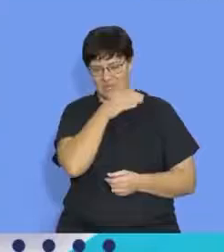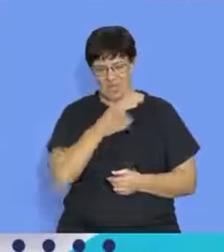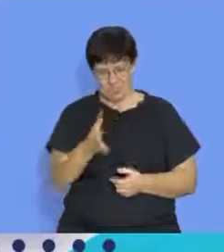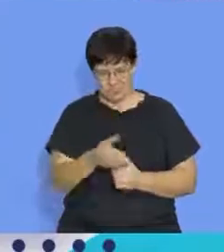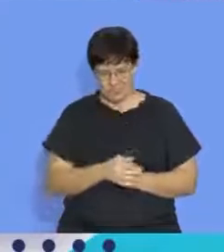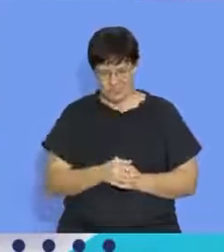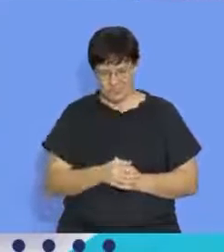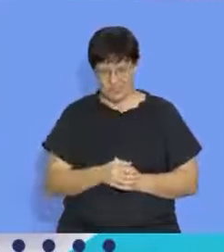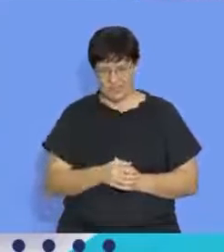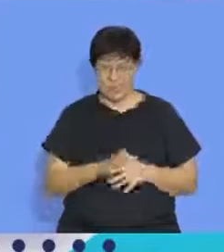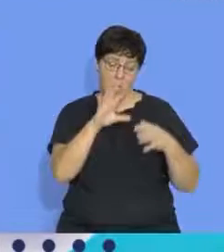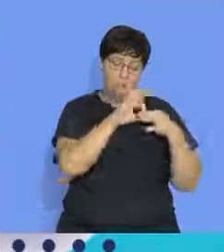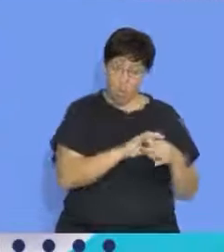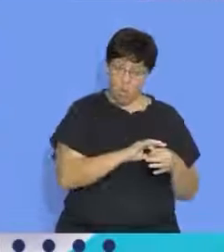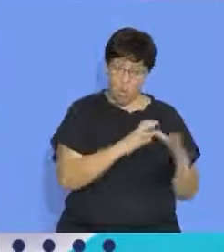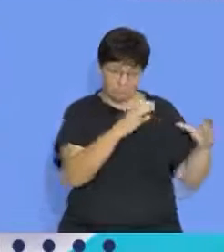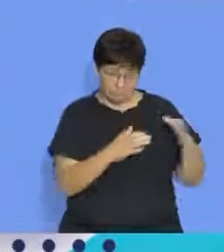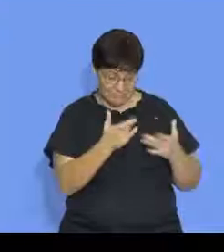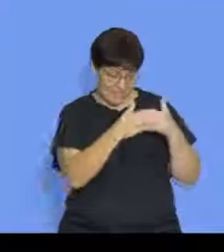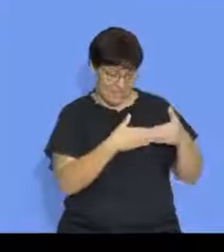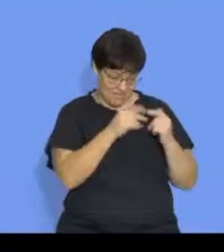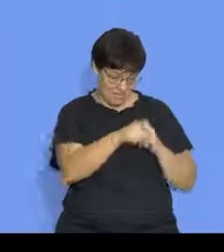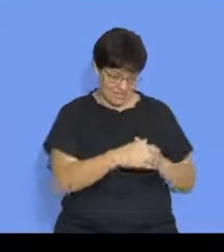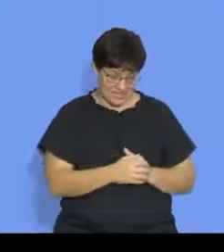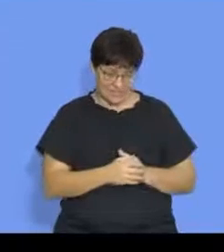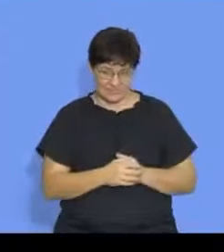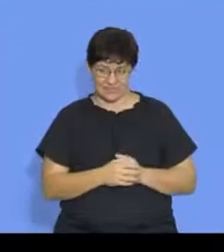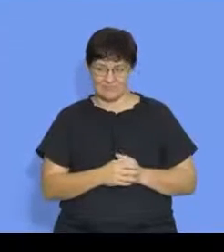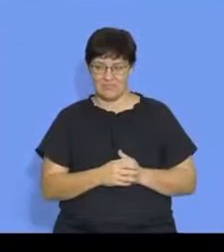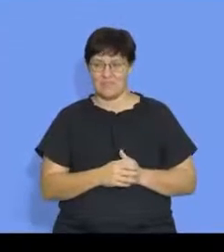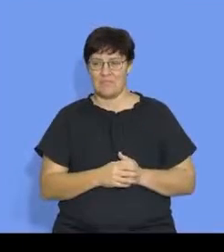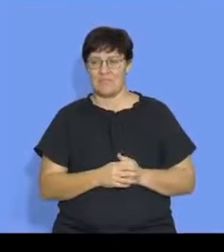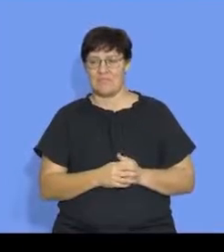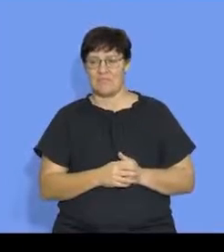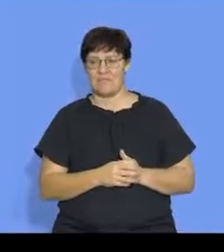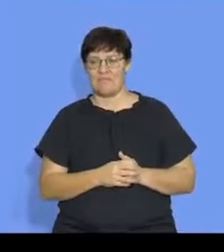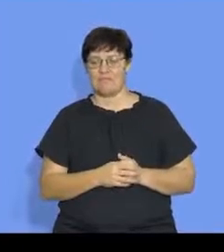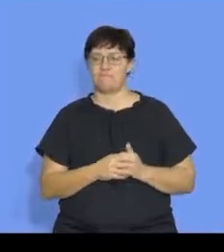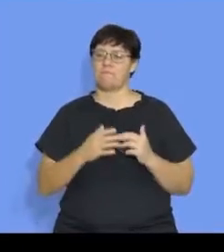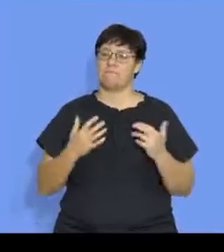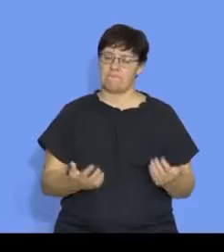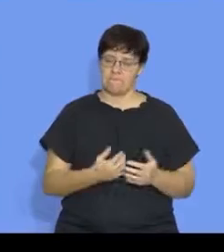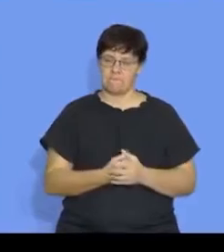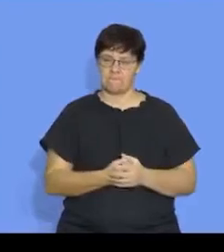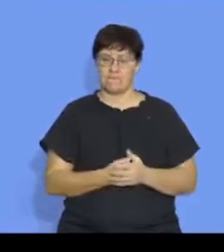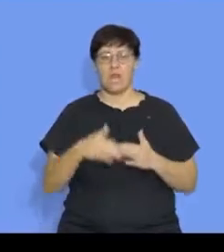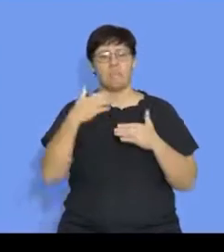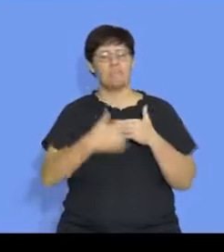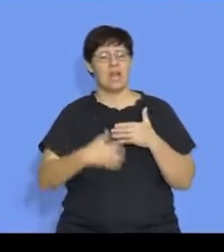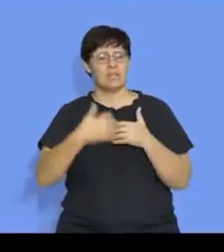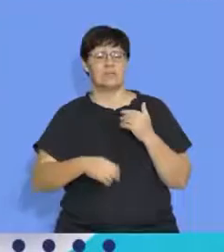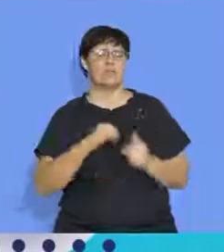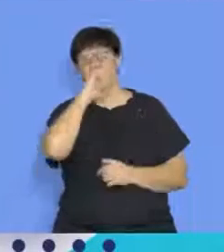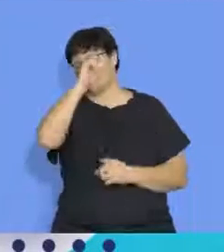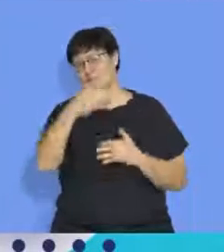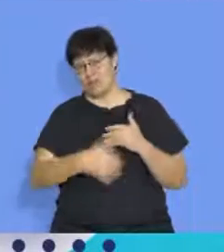your homemade one, be careful, right, or the ice cold one that you have. Bread. Oh, I love bread. Right,